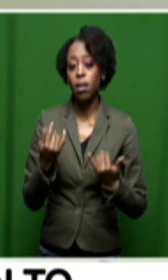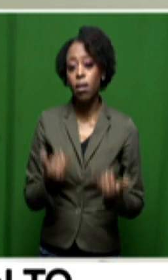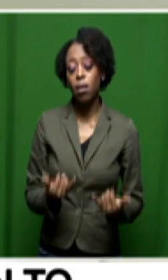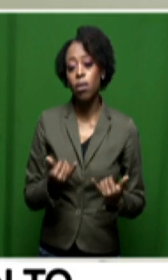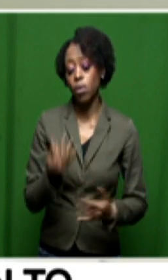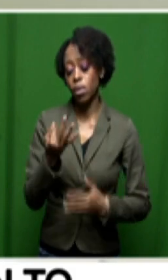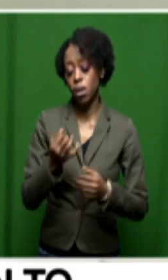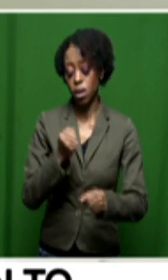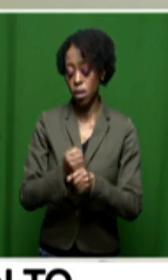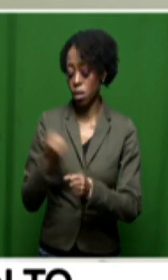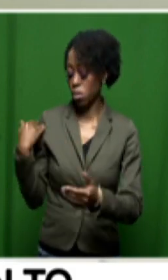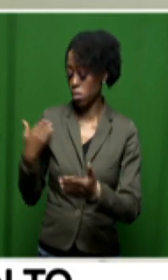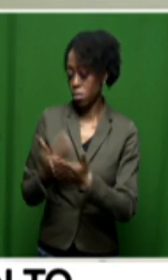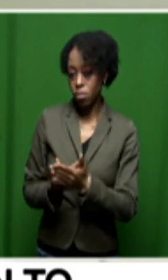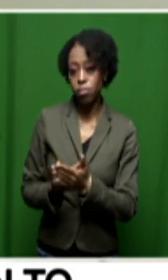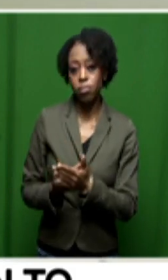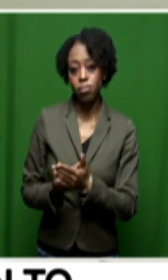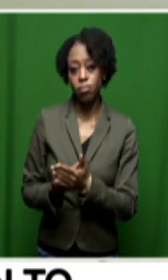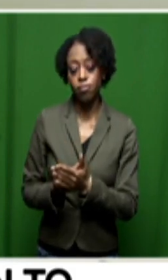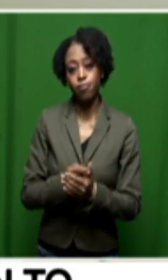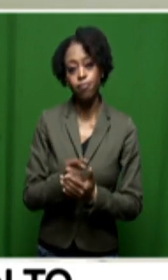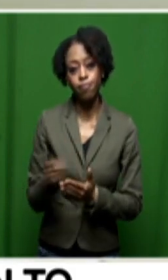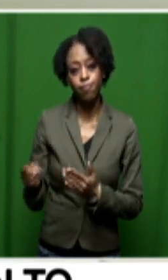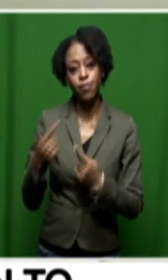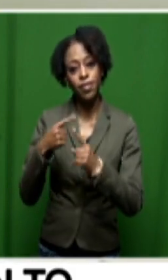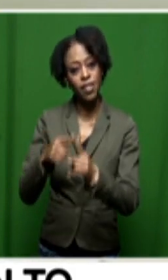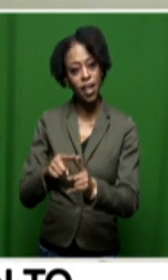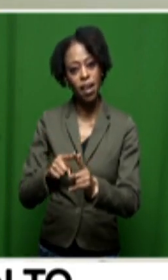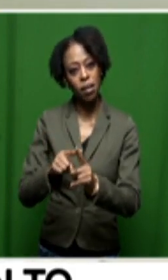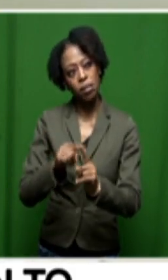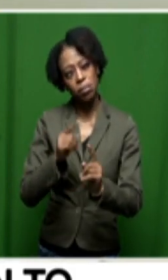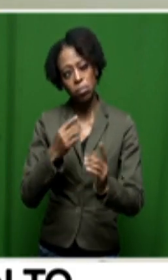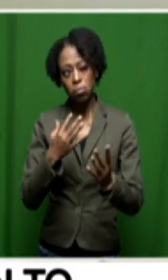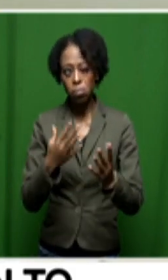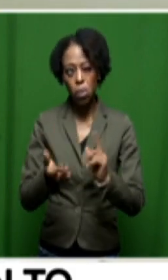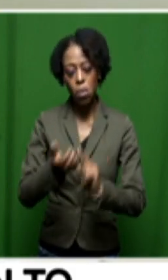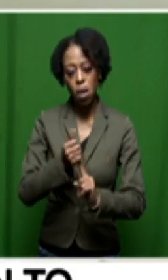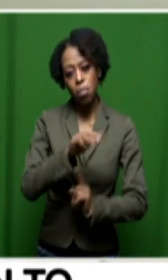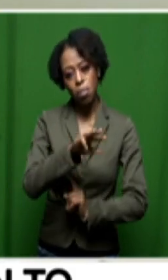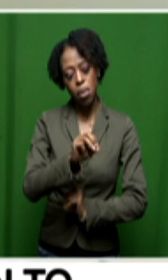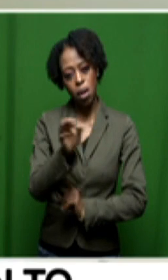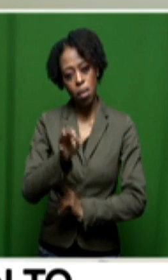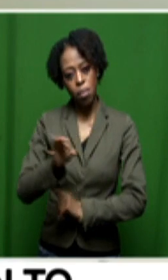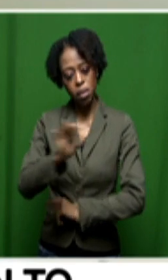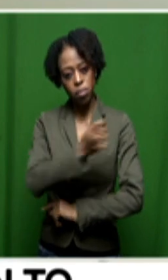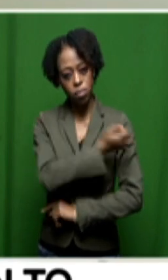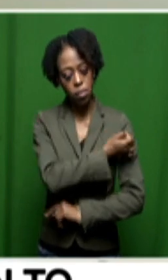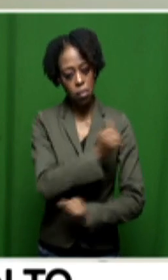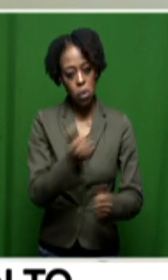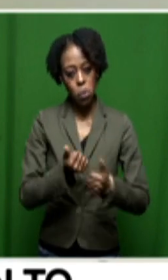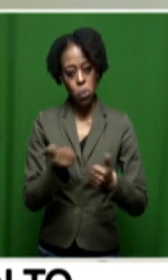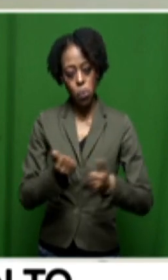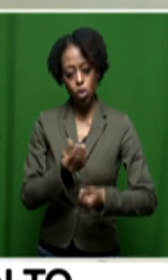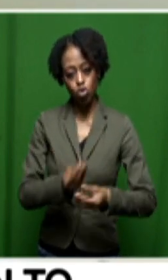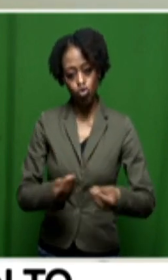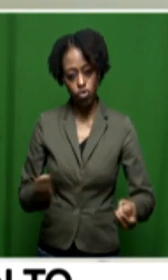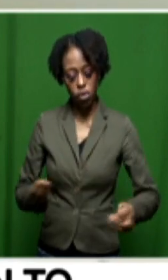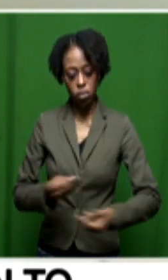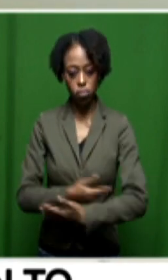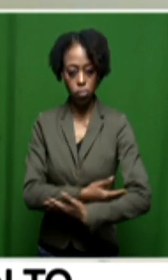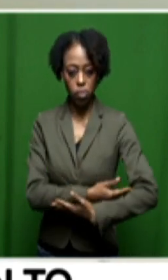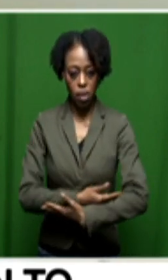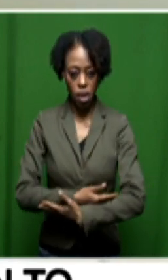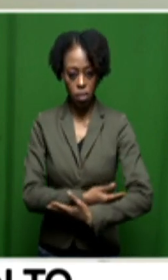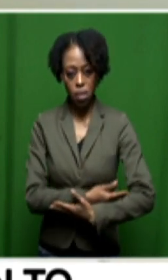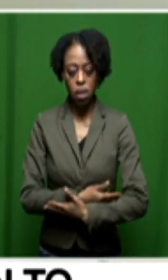last 3 years, the target is normally achieving 90% vaccination for children who